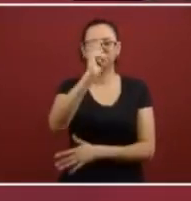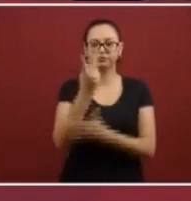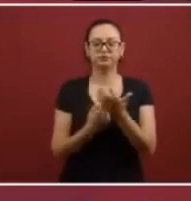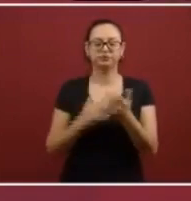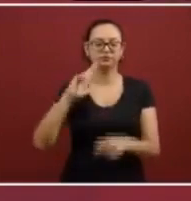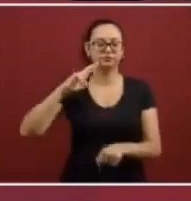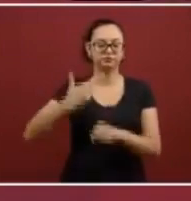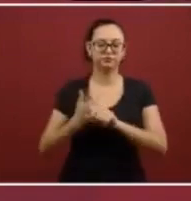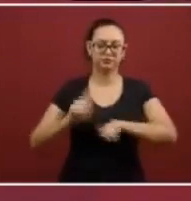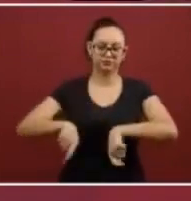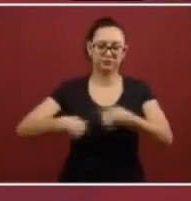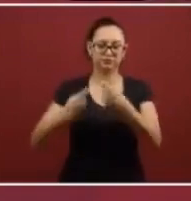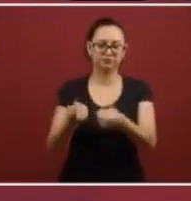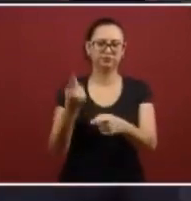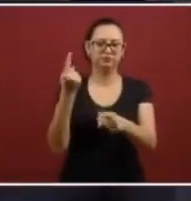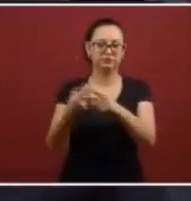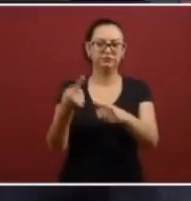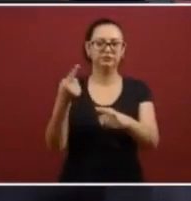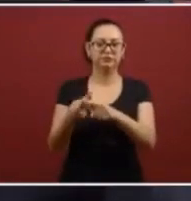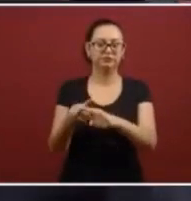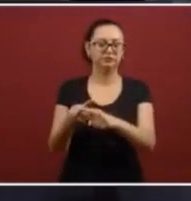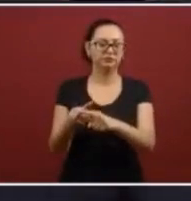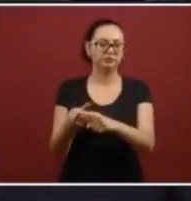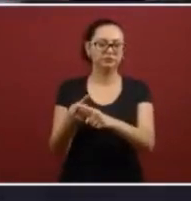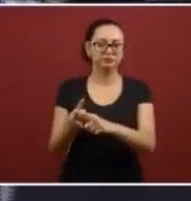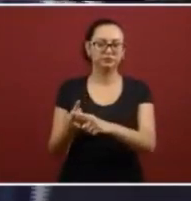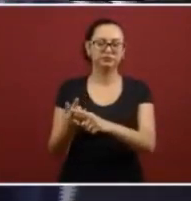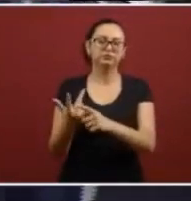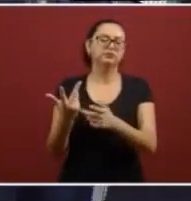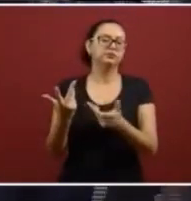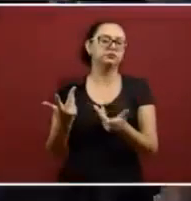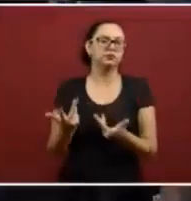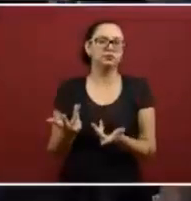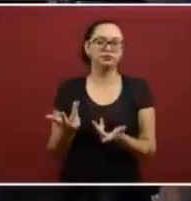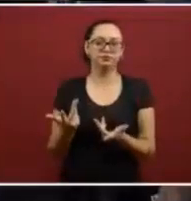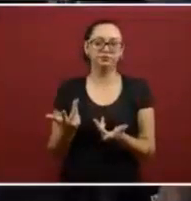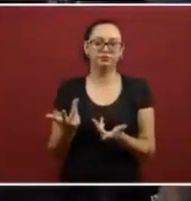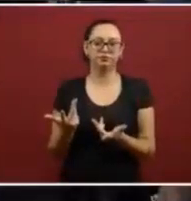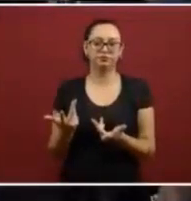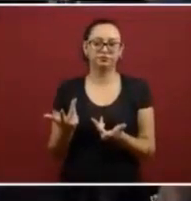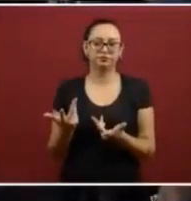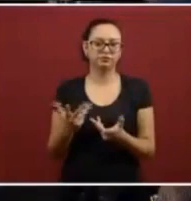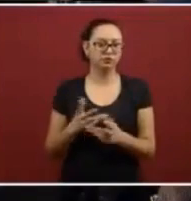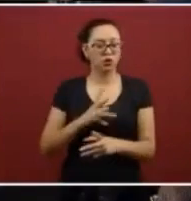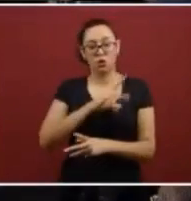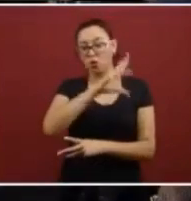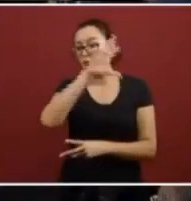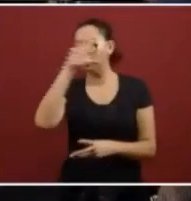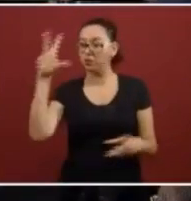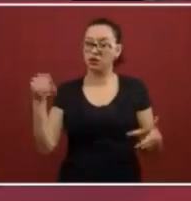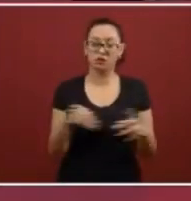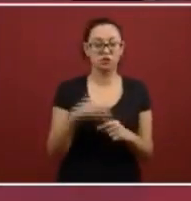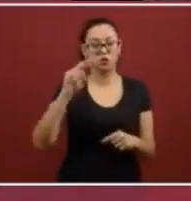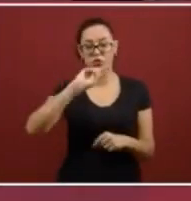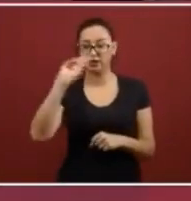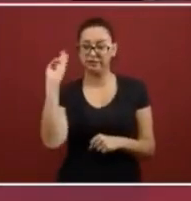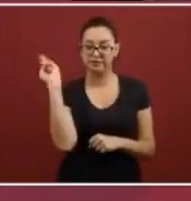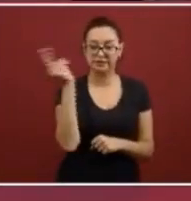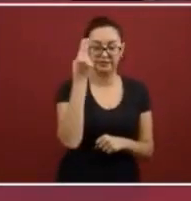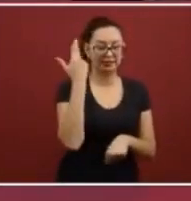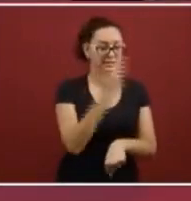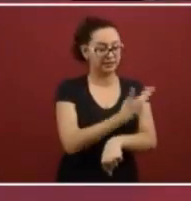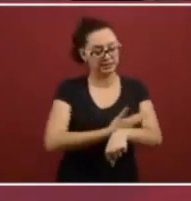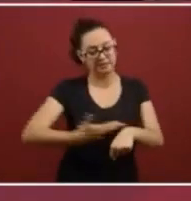es la responsable and they will be responsible del funcionamiento of de the las functioning universidades. of these Es